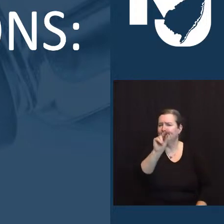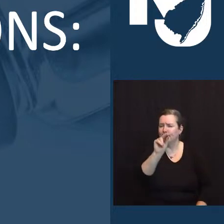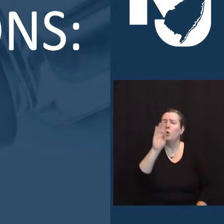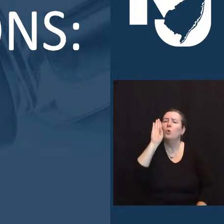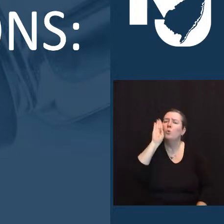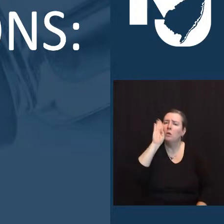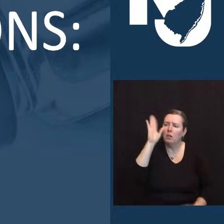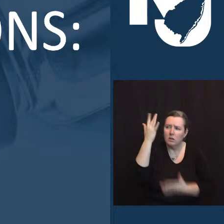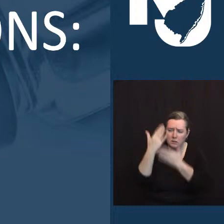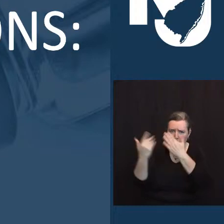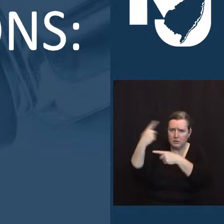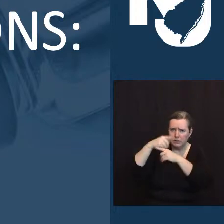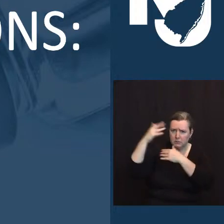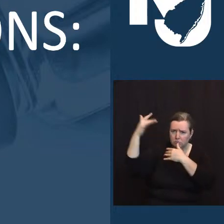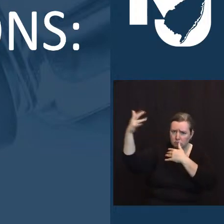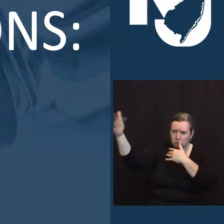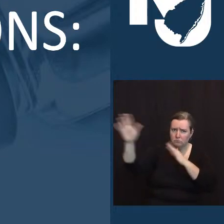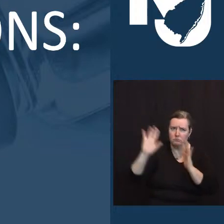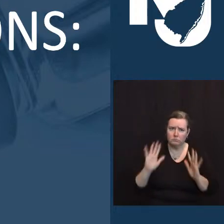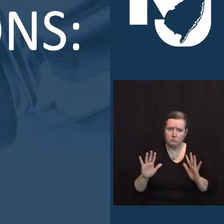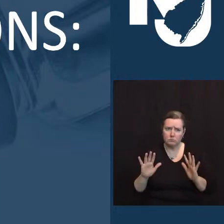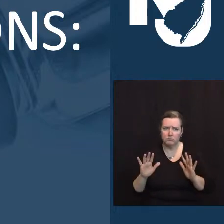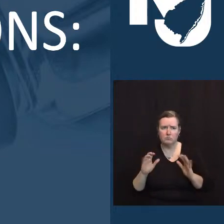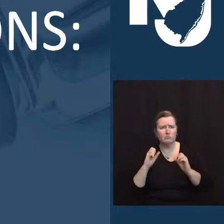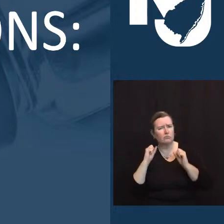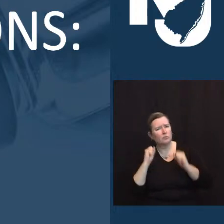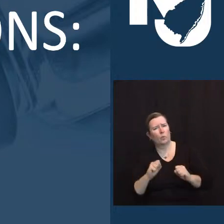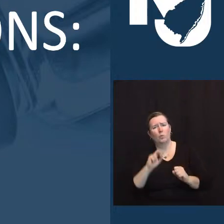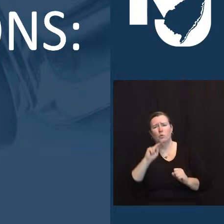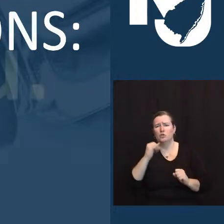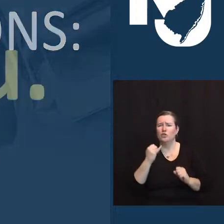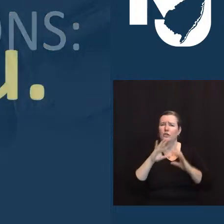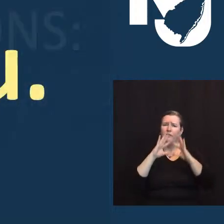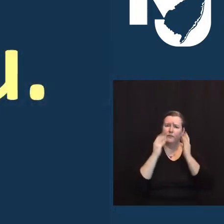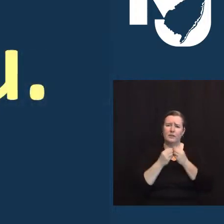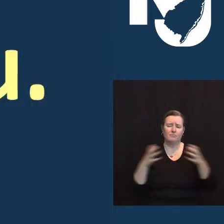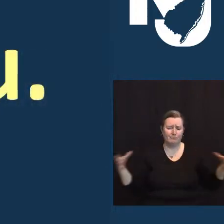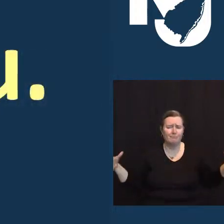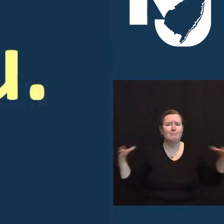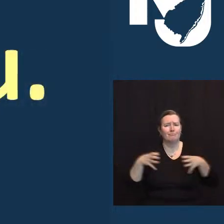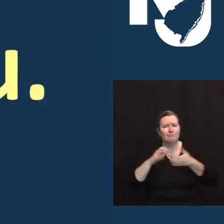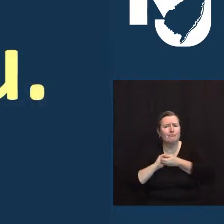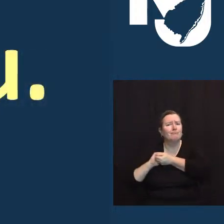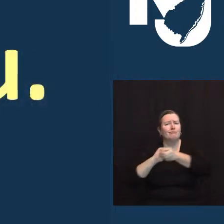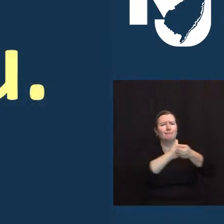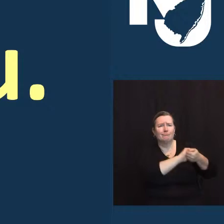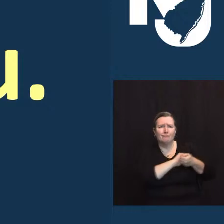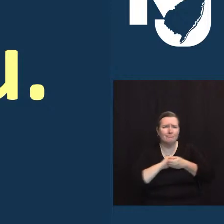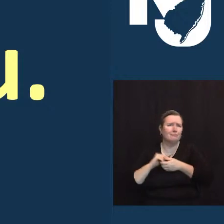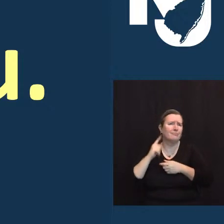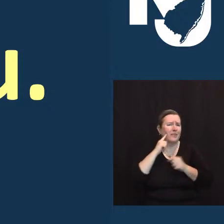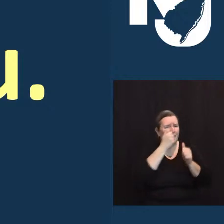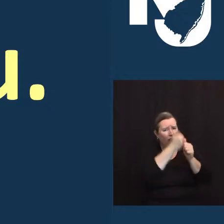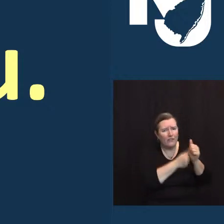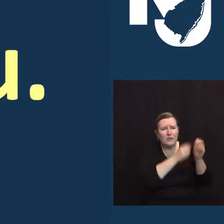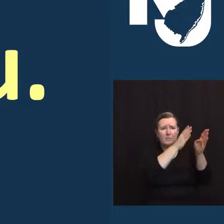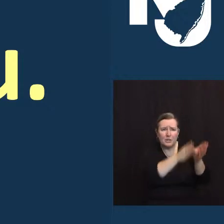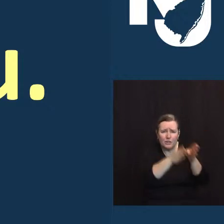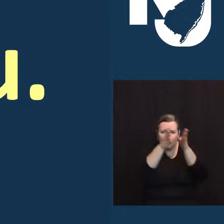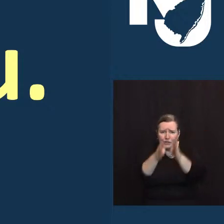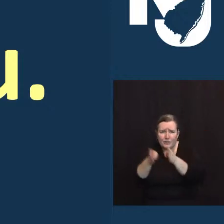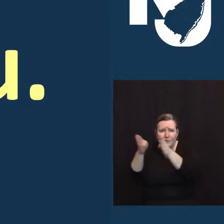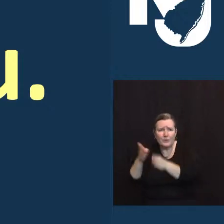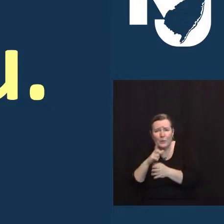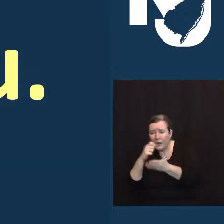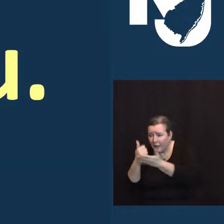together and got us all through. So to every New Jerseyan who has joined our fight over the past year, I say on our